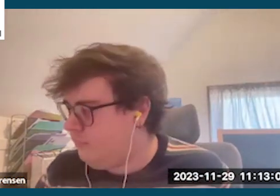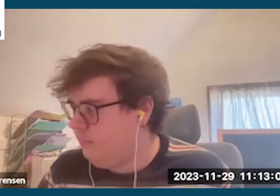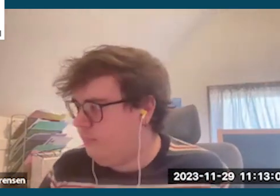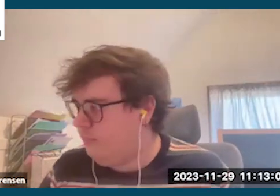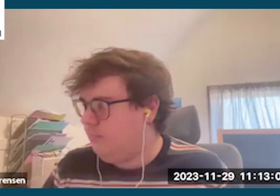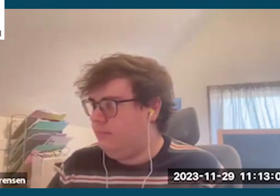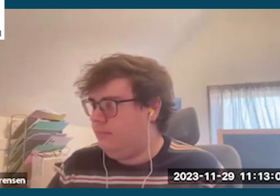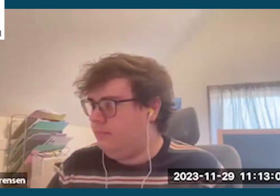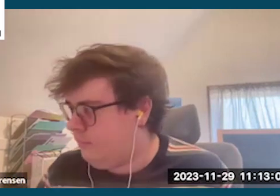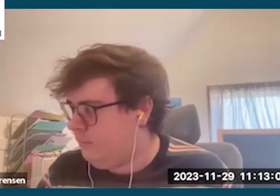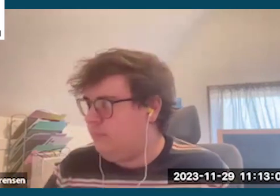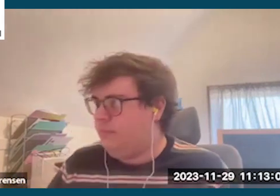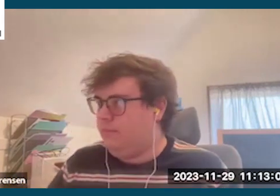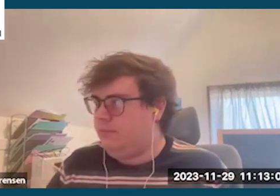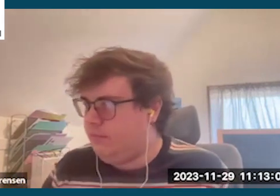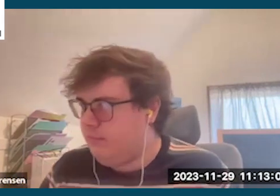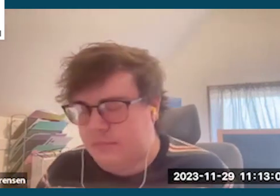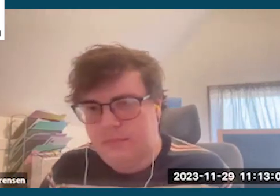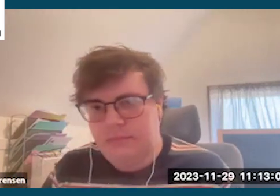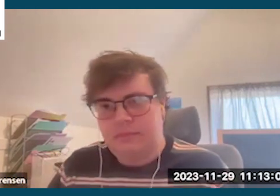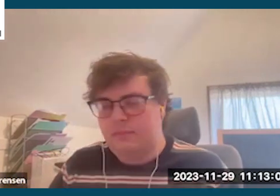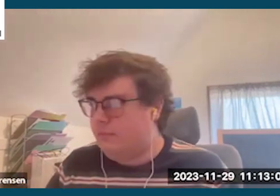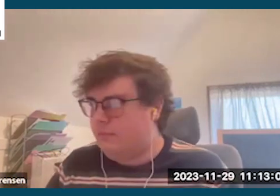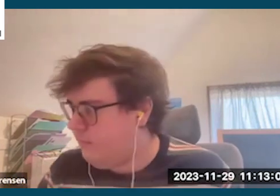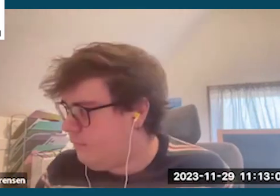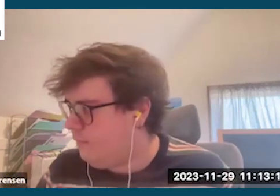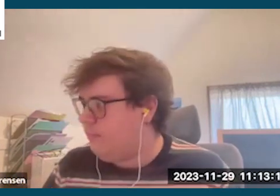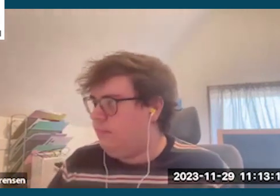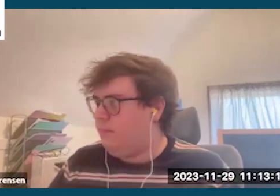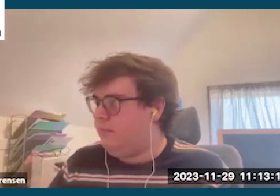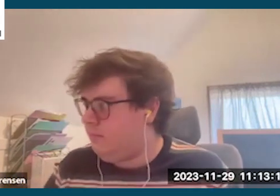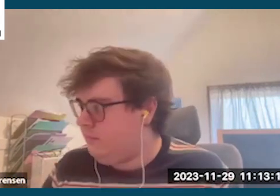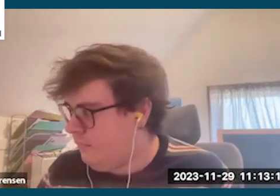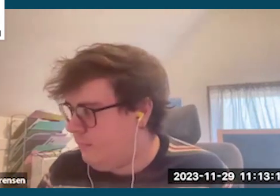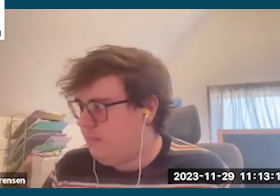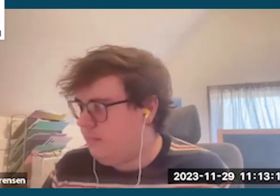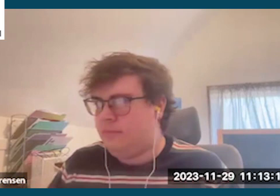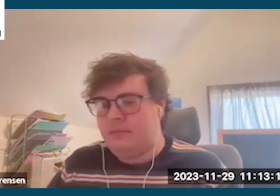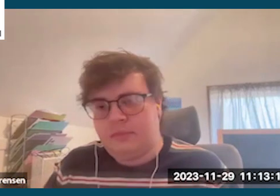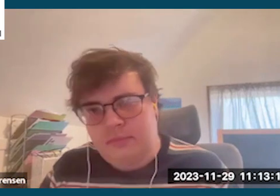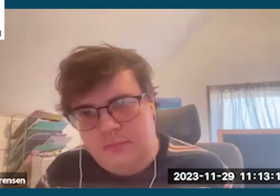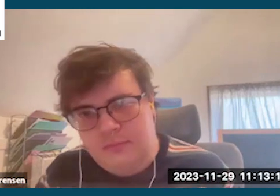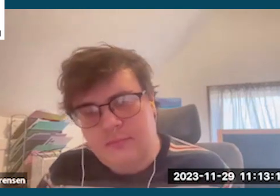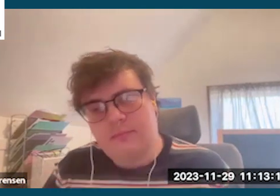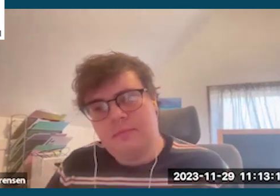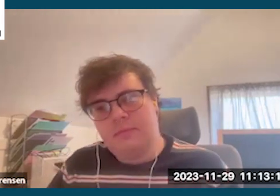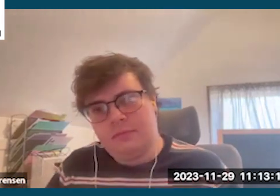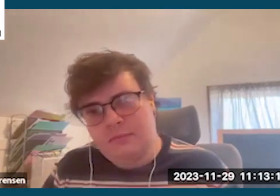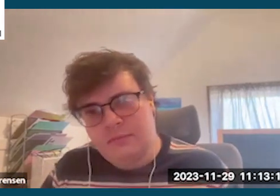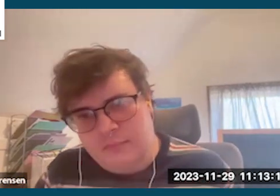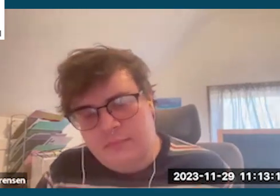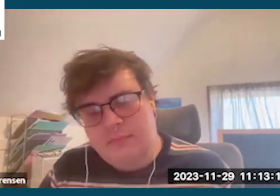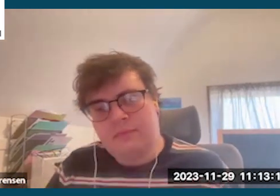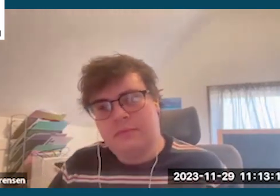flinches or pulls away when you try to examine them is communicating something. Maybe they're in pain. Maybe your hands are